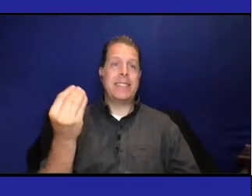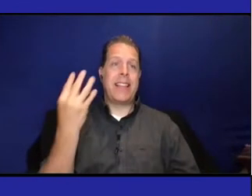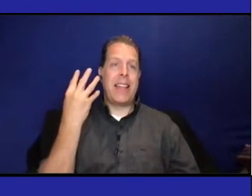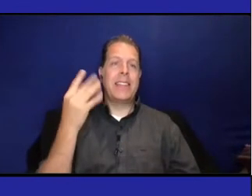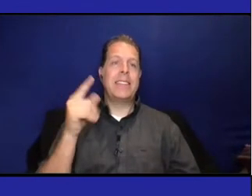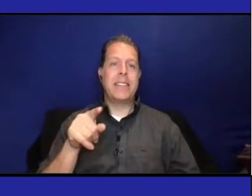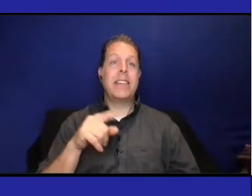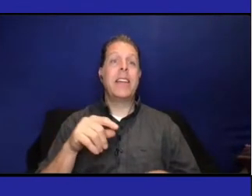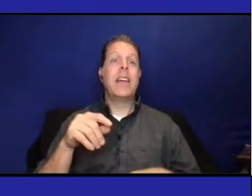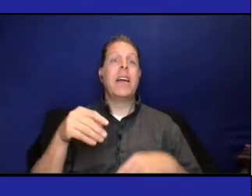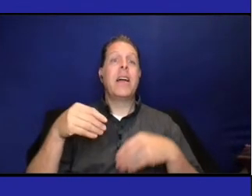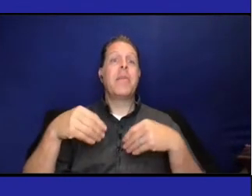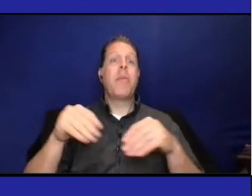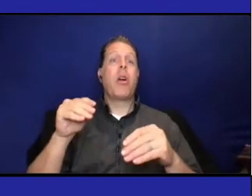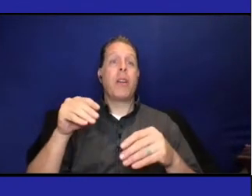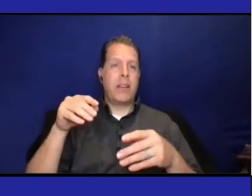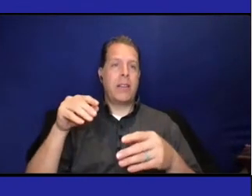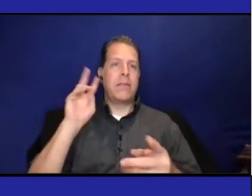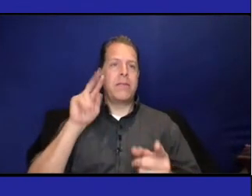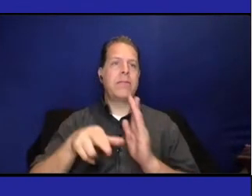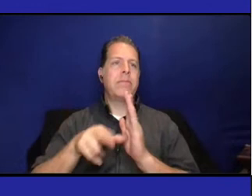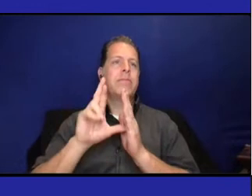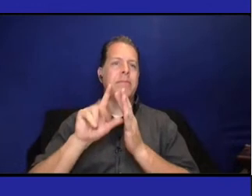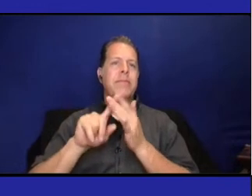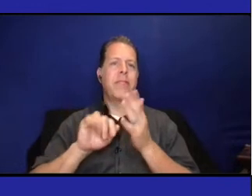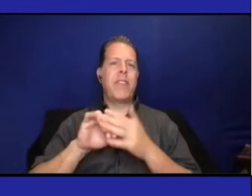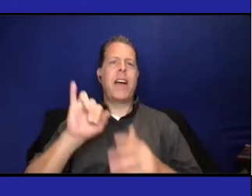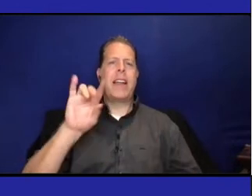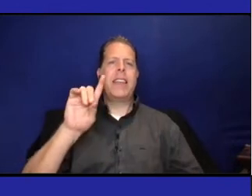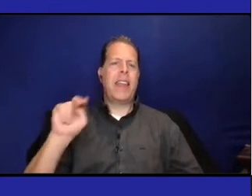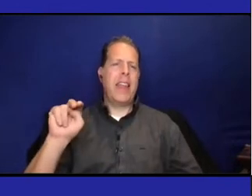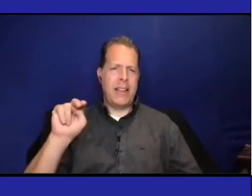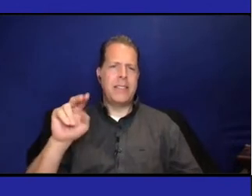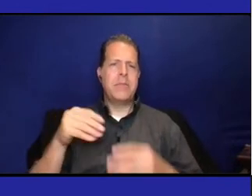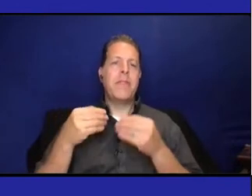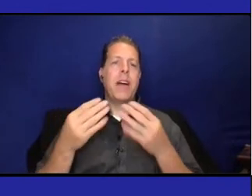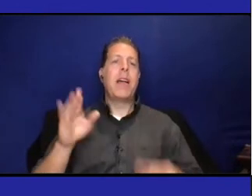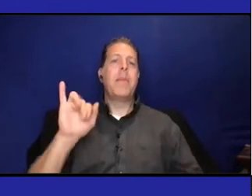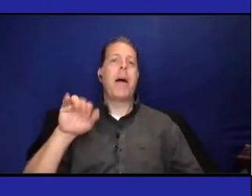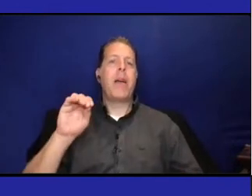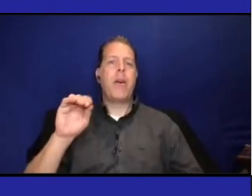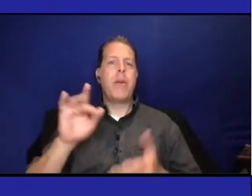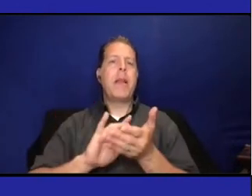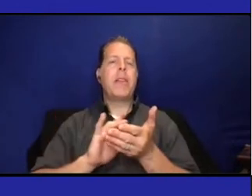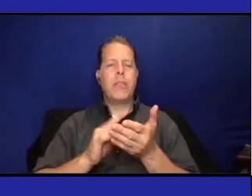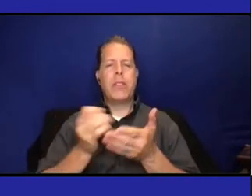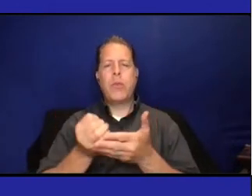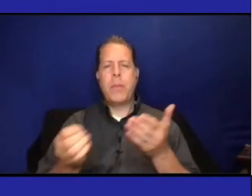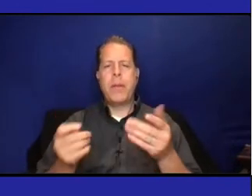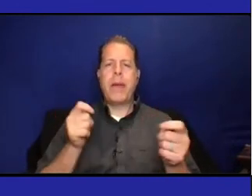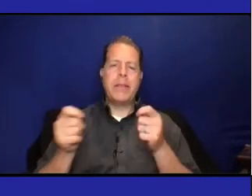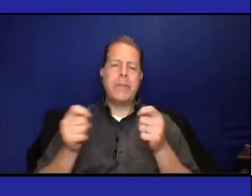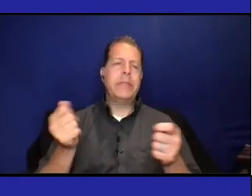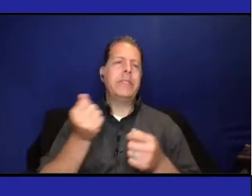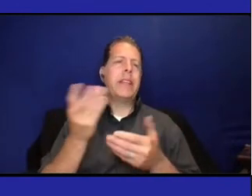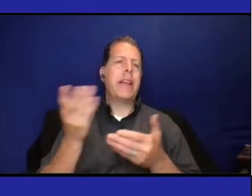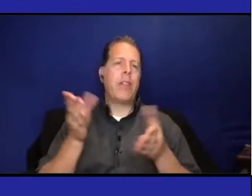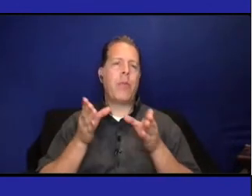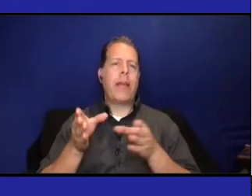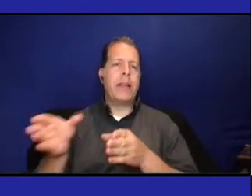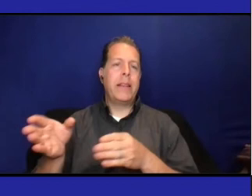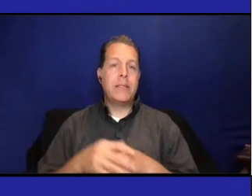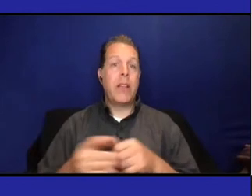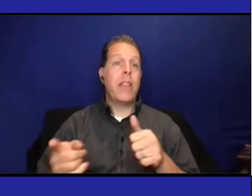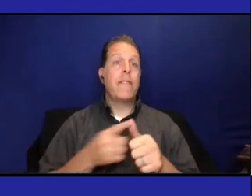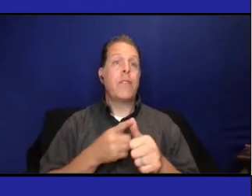overview for the IDNs provide biomedical equipment management in several ways. The first way